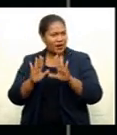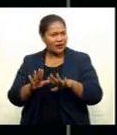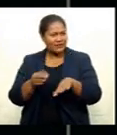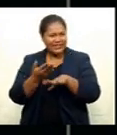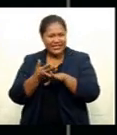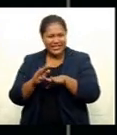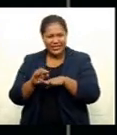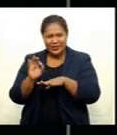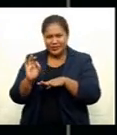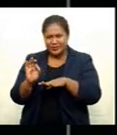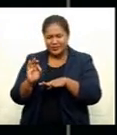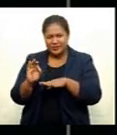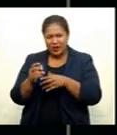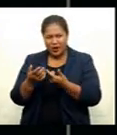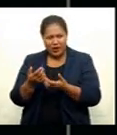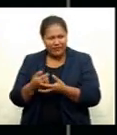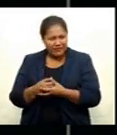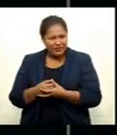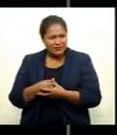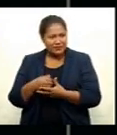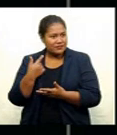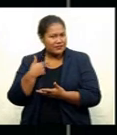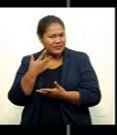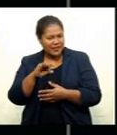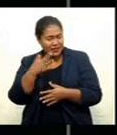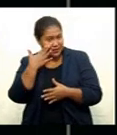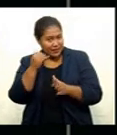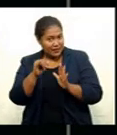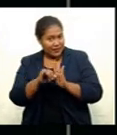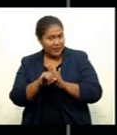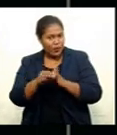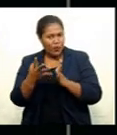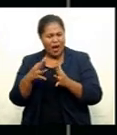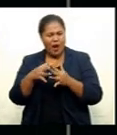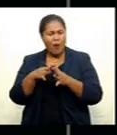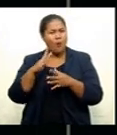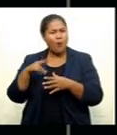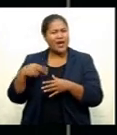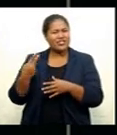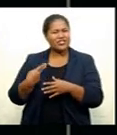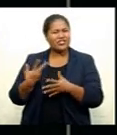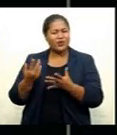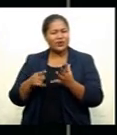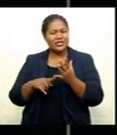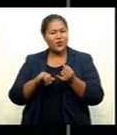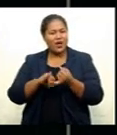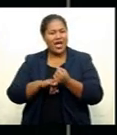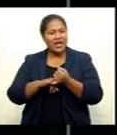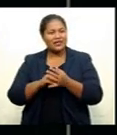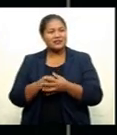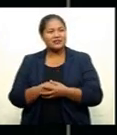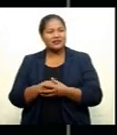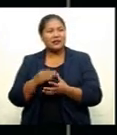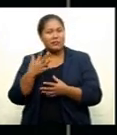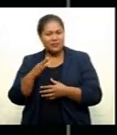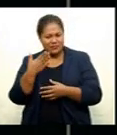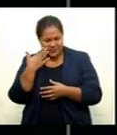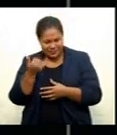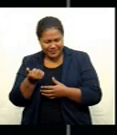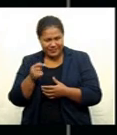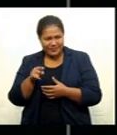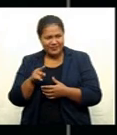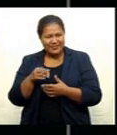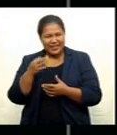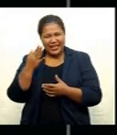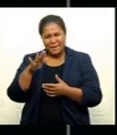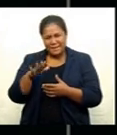specimen of the murder hornet has been discovered in Washington state in the U.S. It's in a completely new era, suggesting it